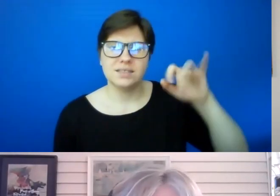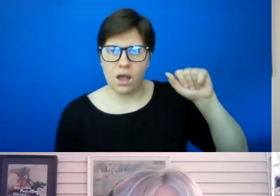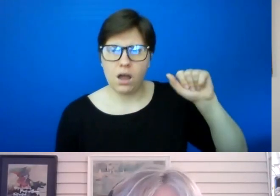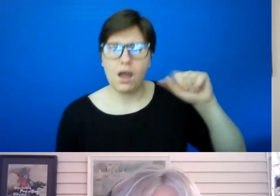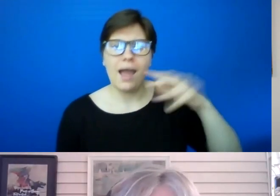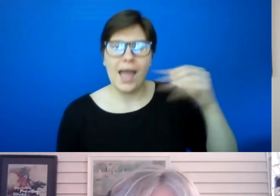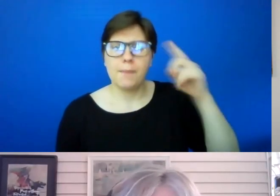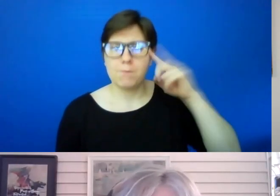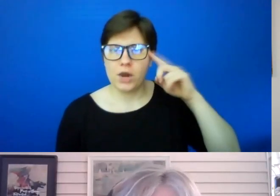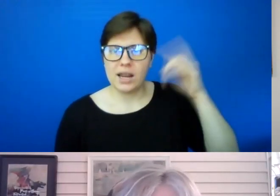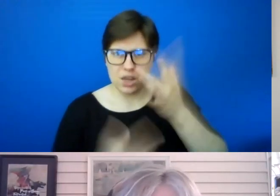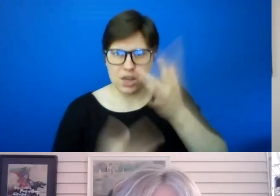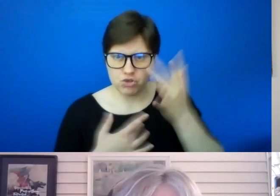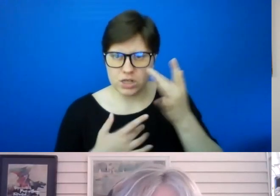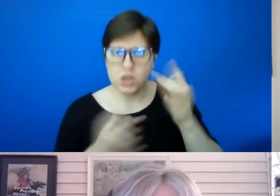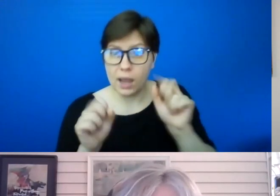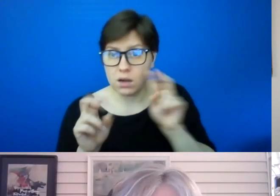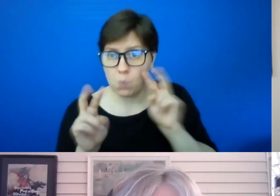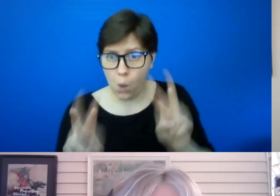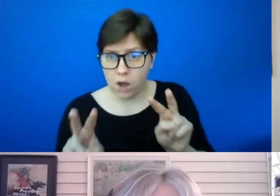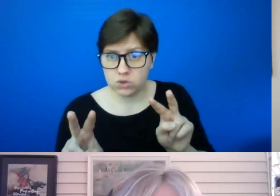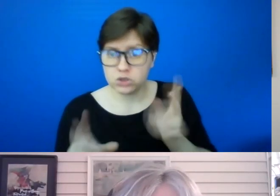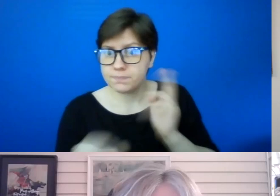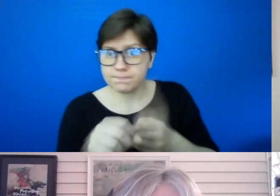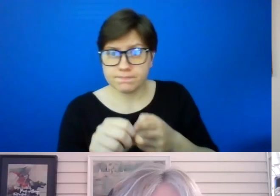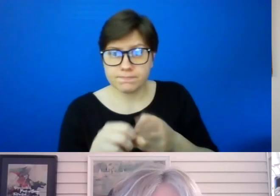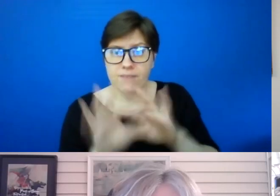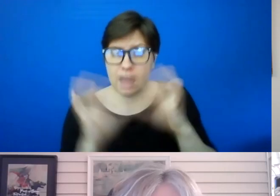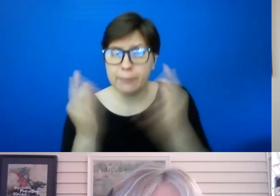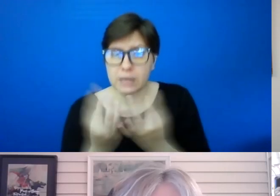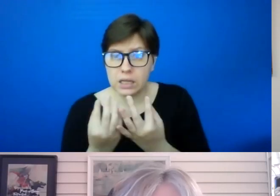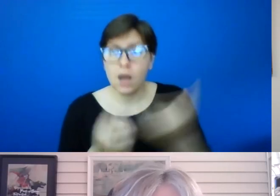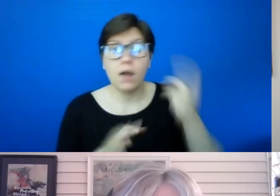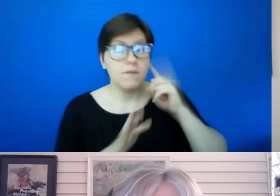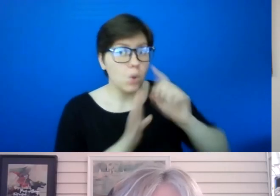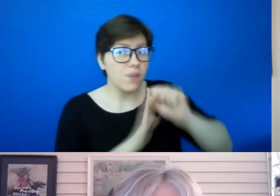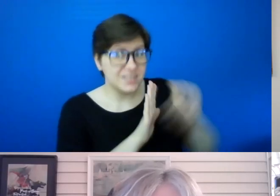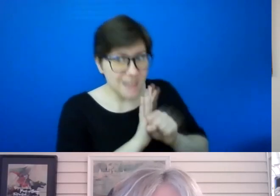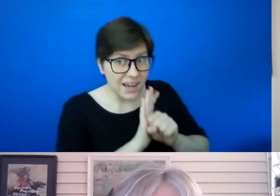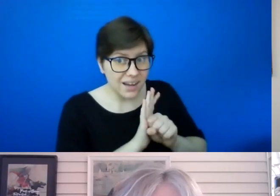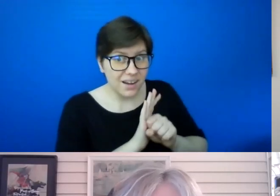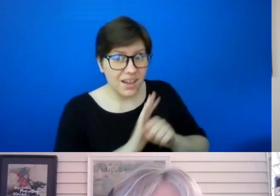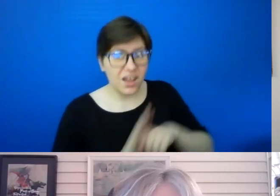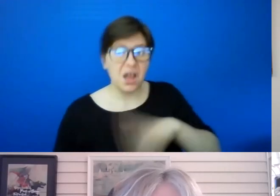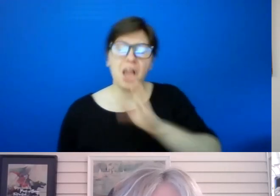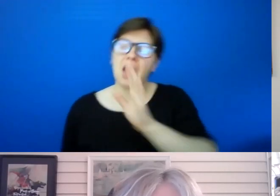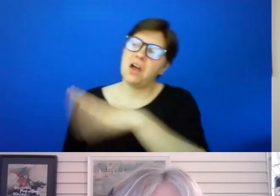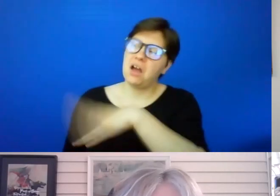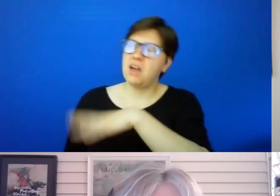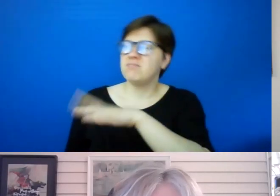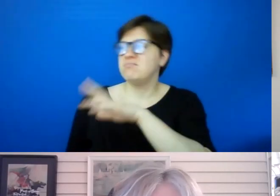him enjoying his family. And for the state to say,